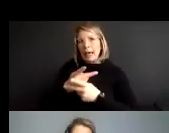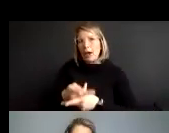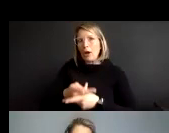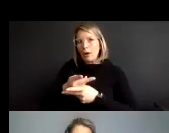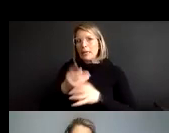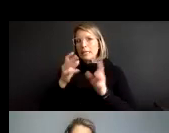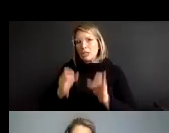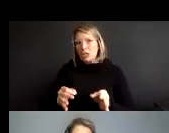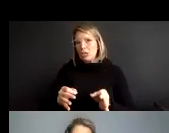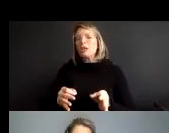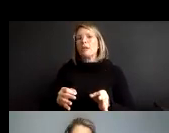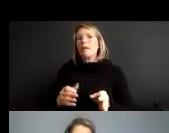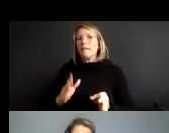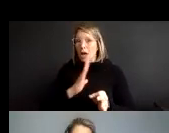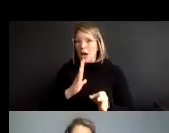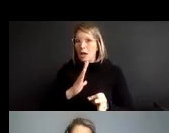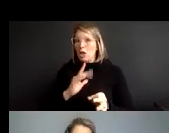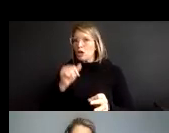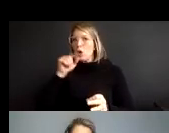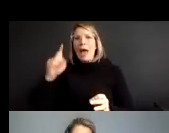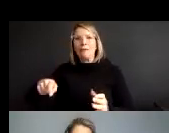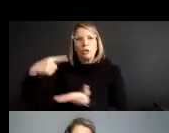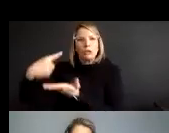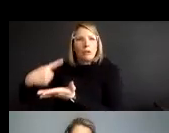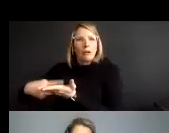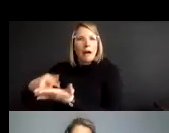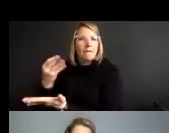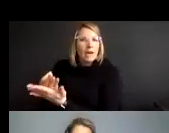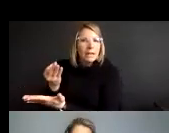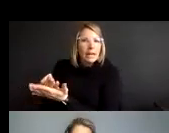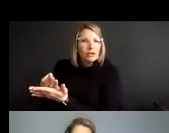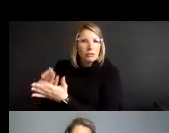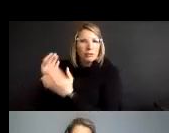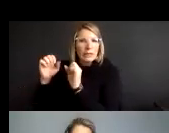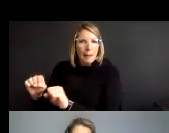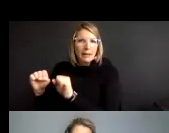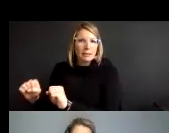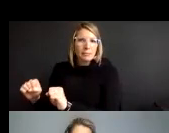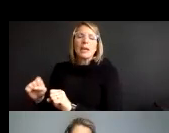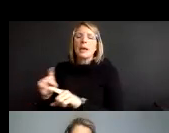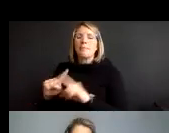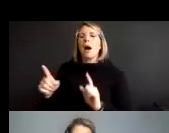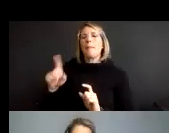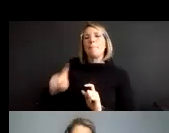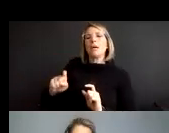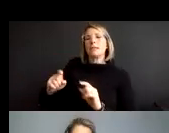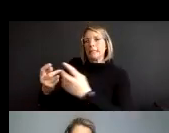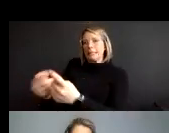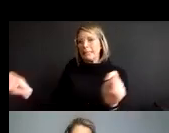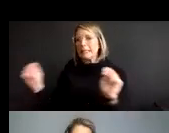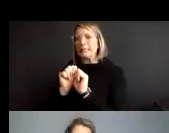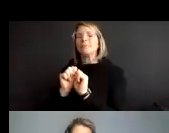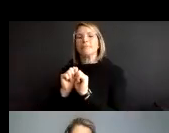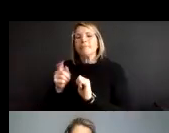finances and talk about that. So before those disciplines go off, it's good to have that understanding. And I guess the other thing I'll